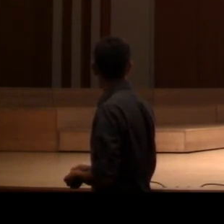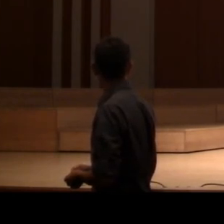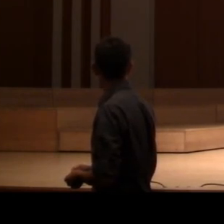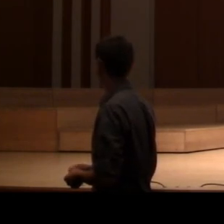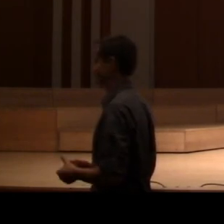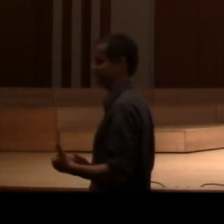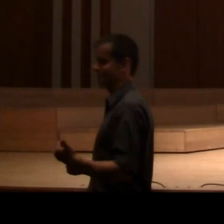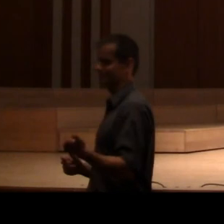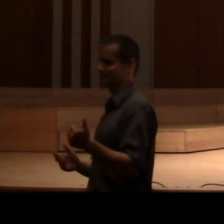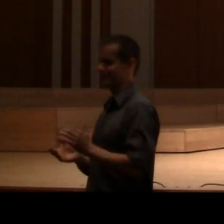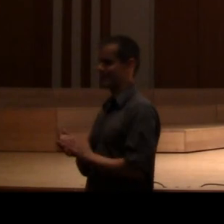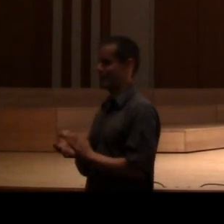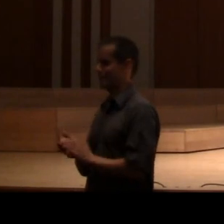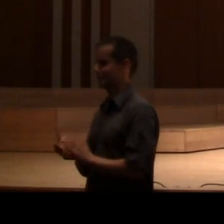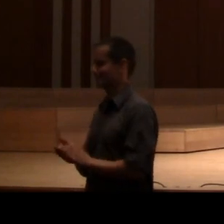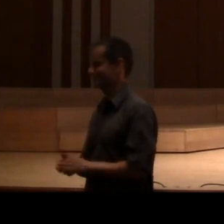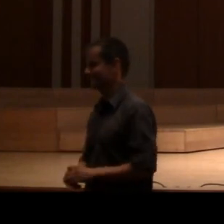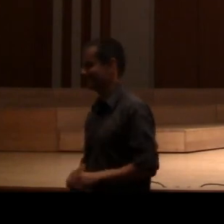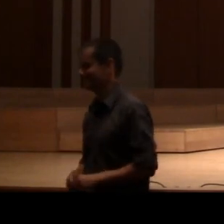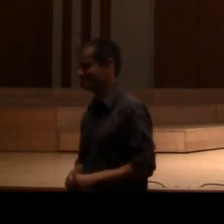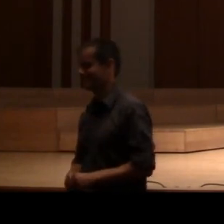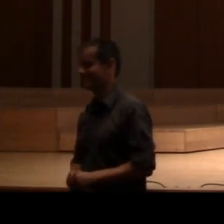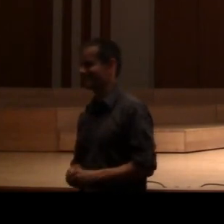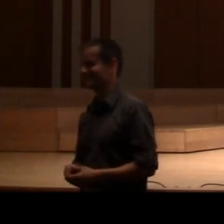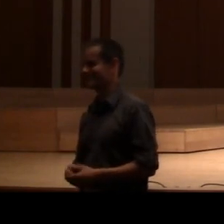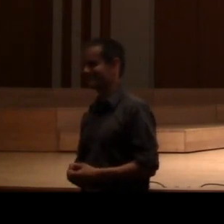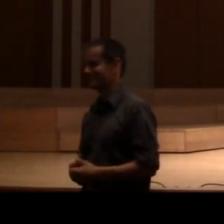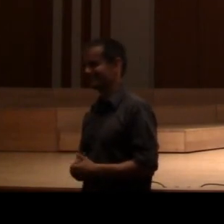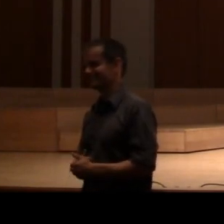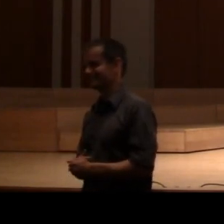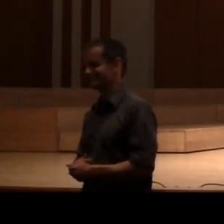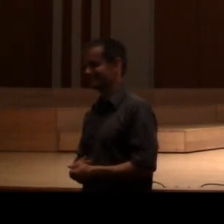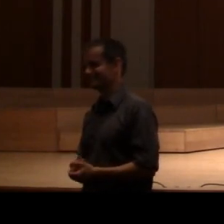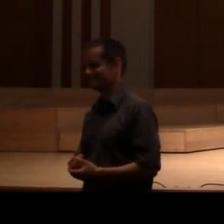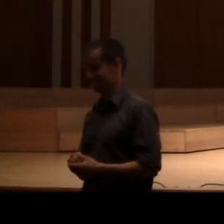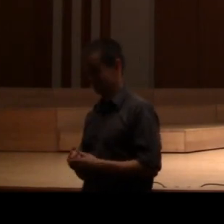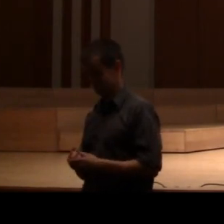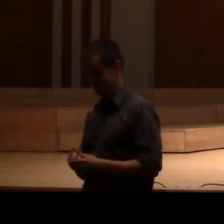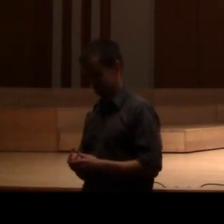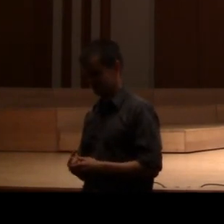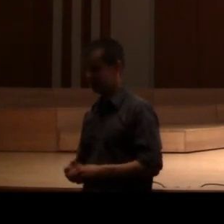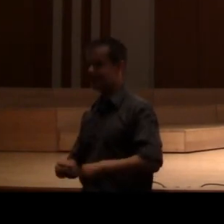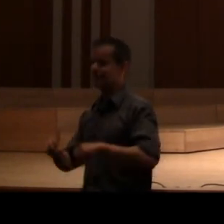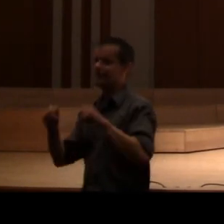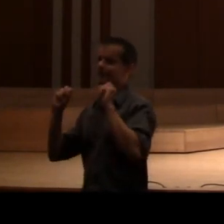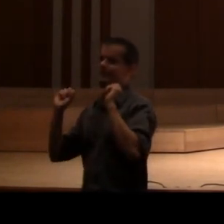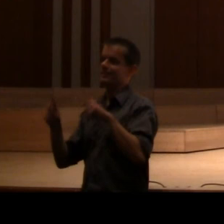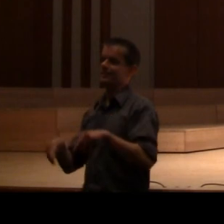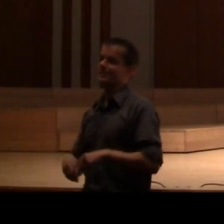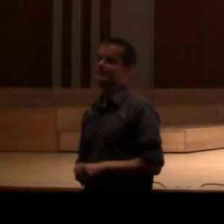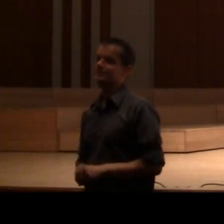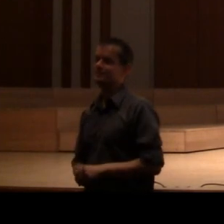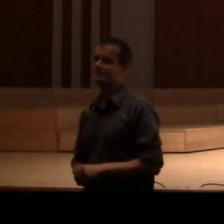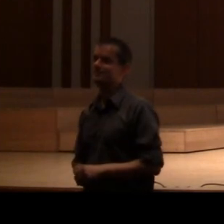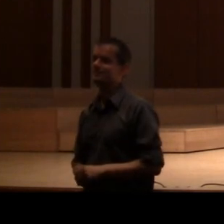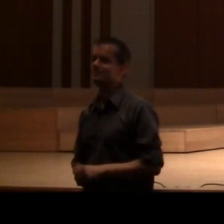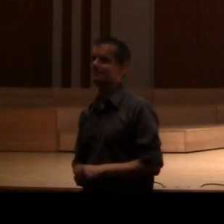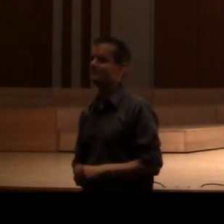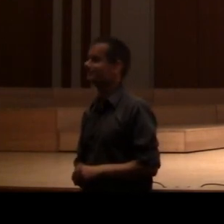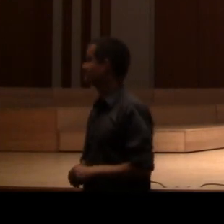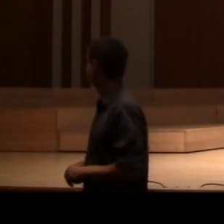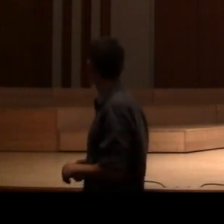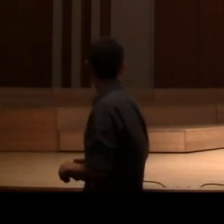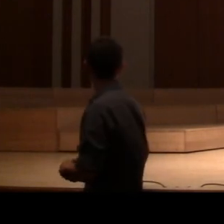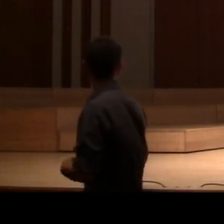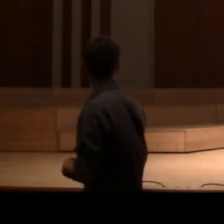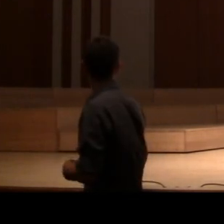that beautiful tub of strawberry. Okay, or strawberry ice cream, I could say.